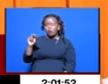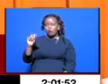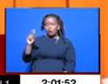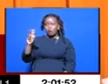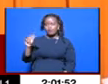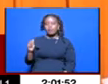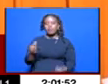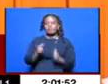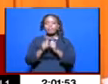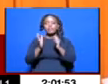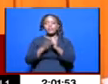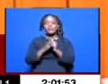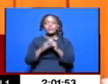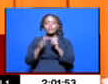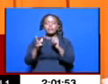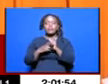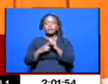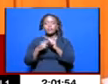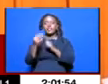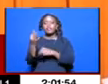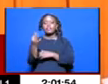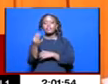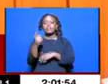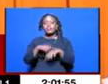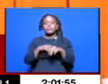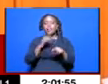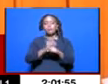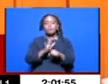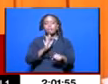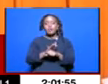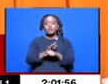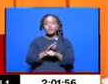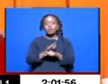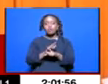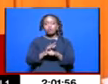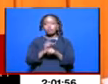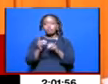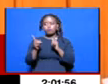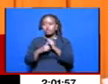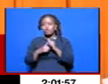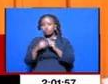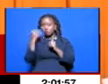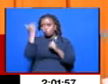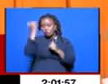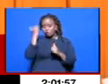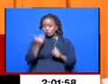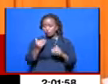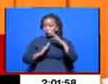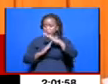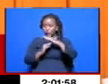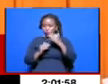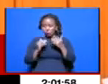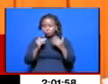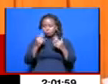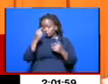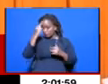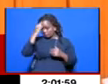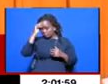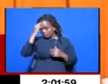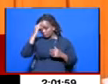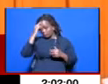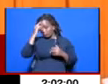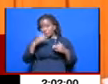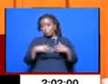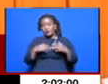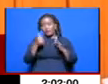1973, whereby the majority of 7-6, the court in India, Supreme Court, held that the Article 368